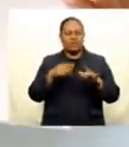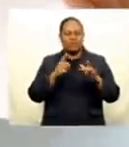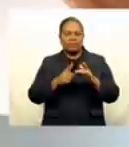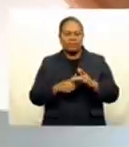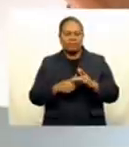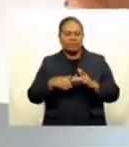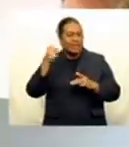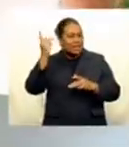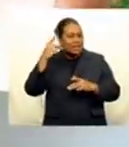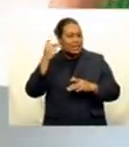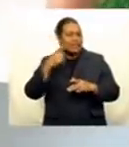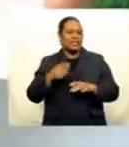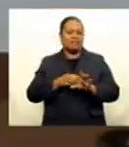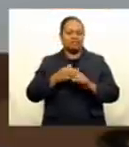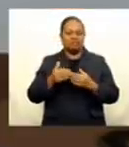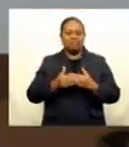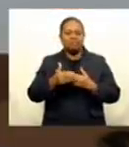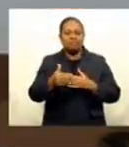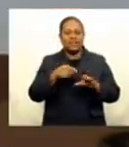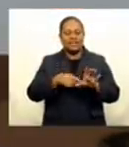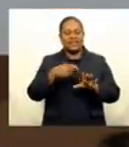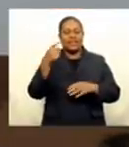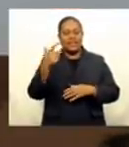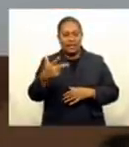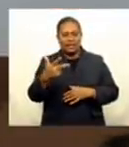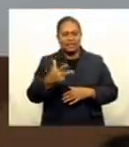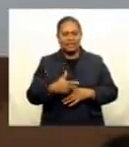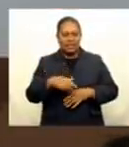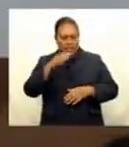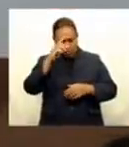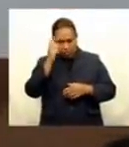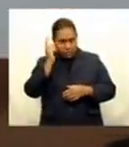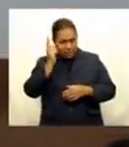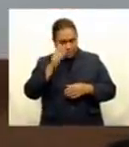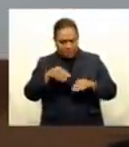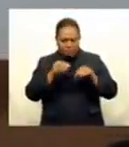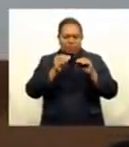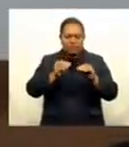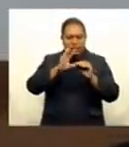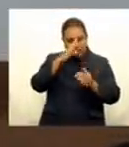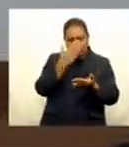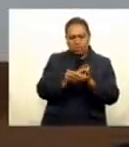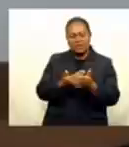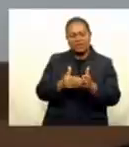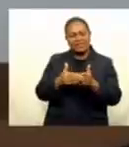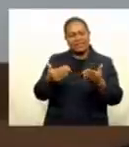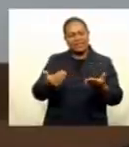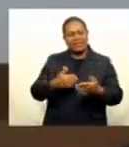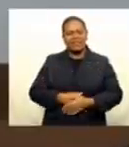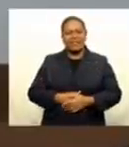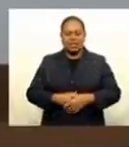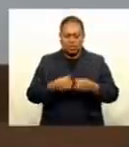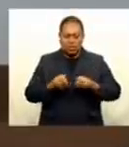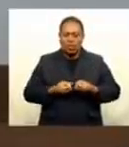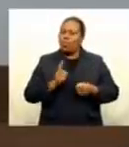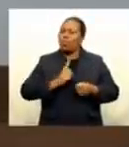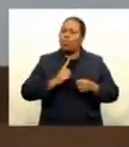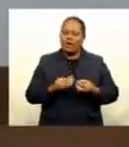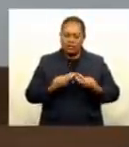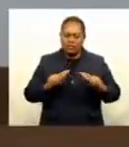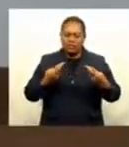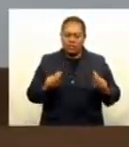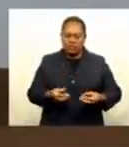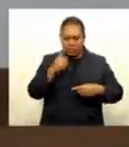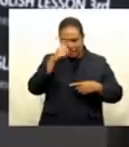8. The teachers engage themselves in teaching students through live videos and using available resources to teach